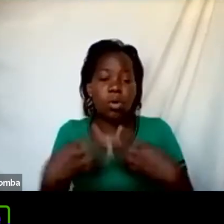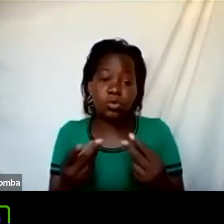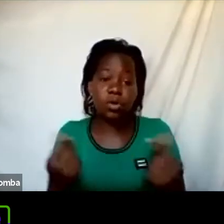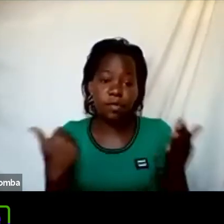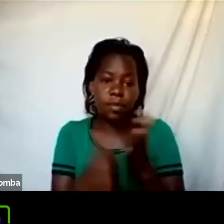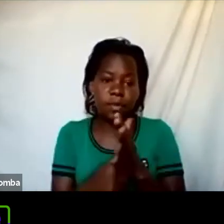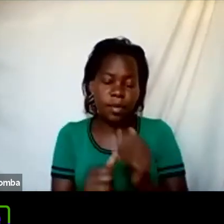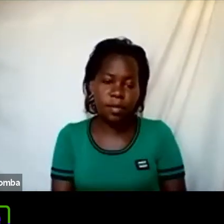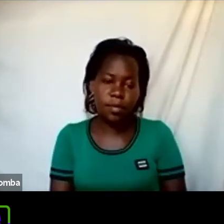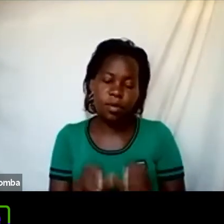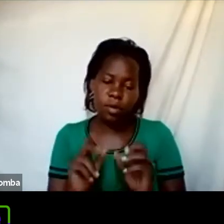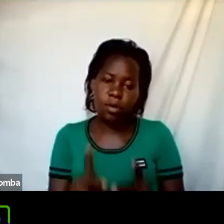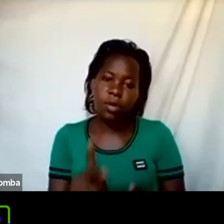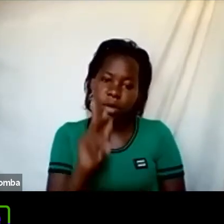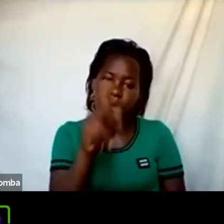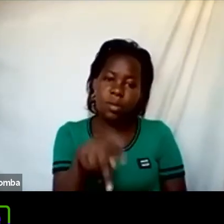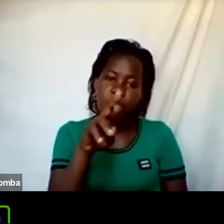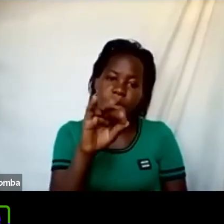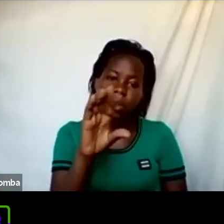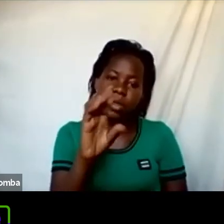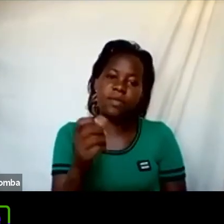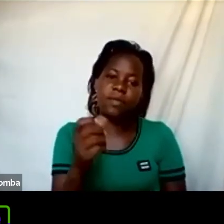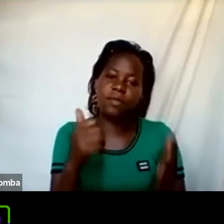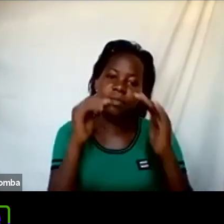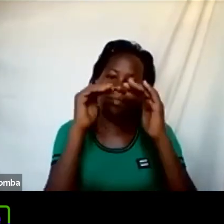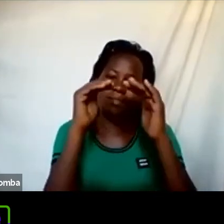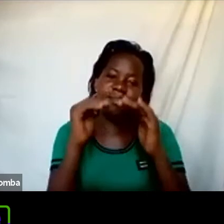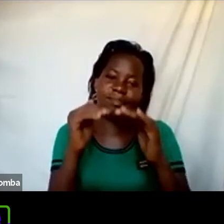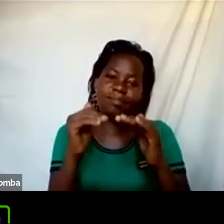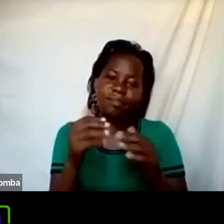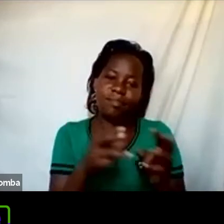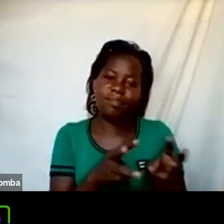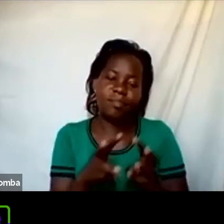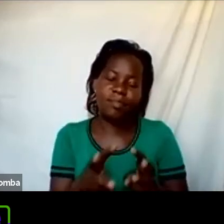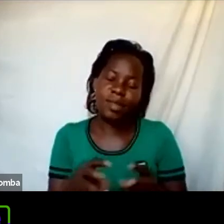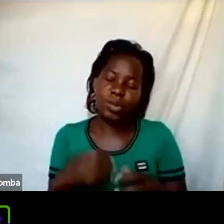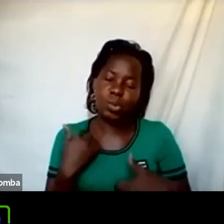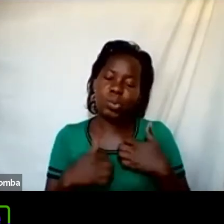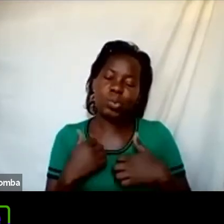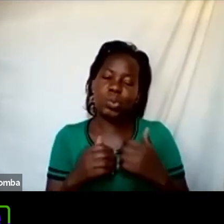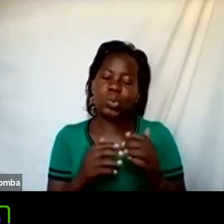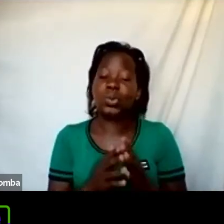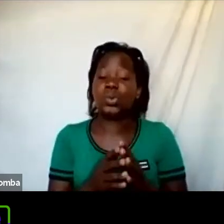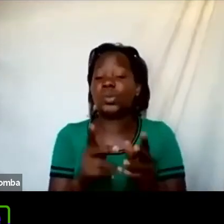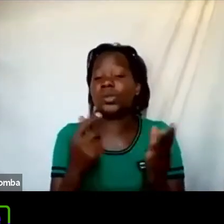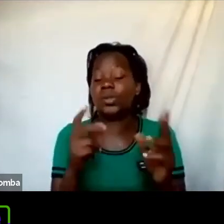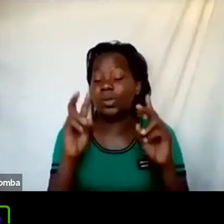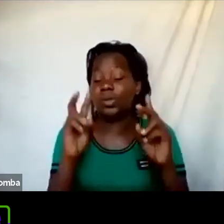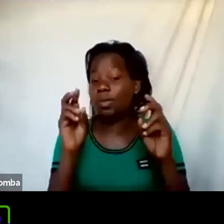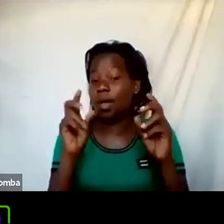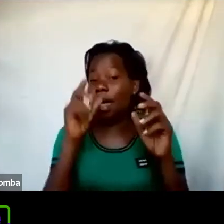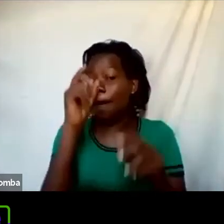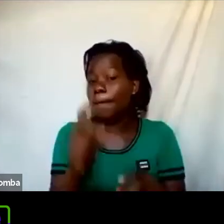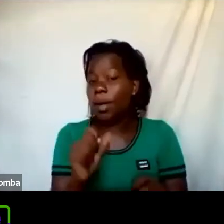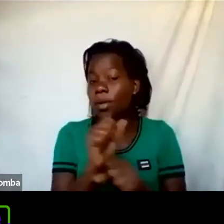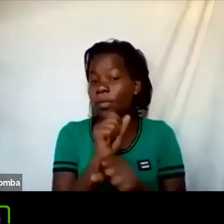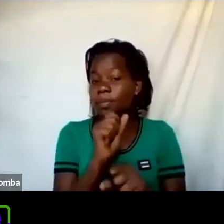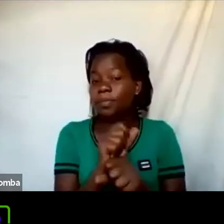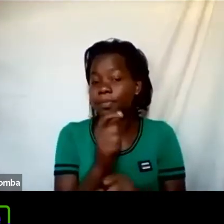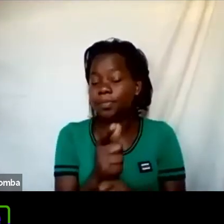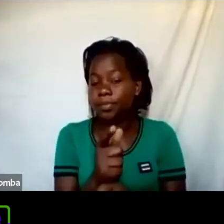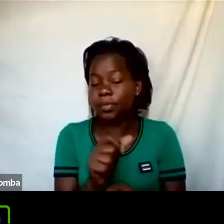Price strategies are really an interesting space that someone who's done advanced consumer behavior on